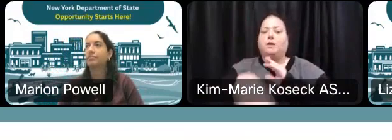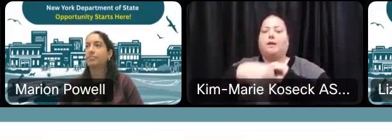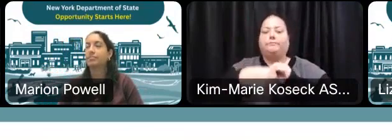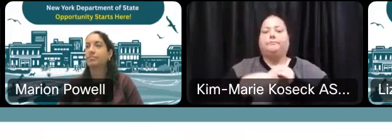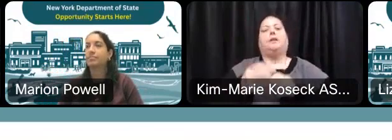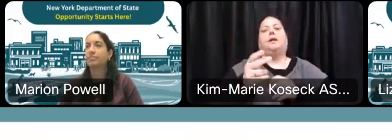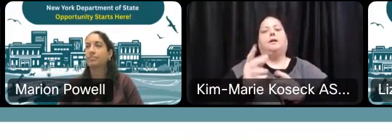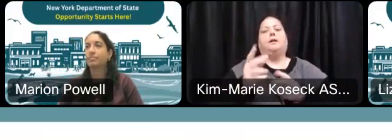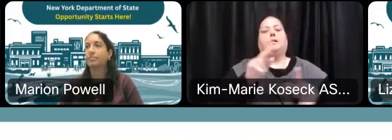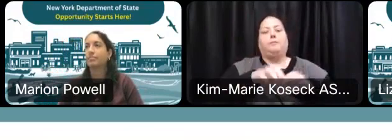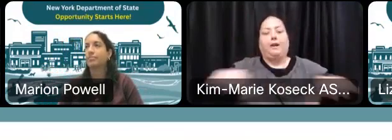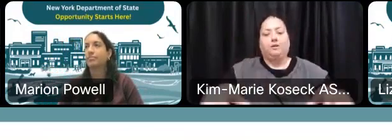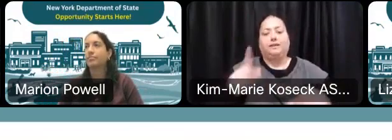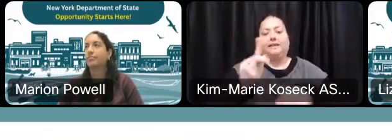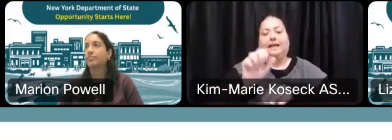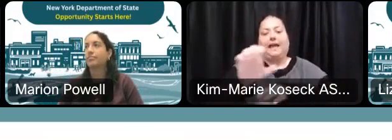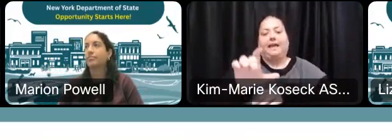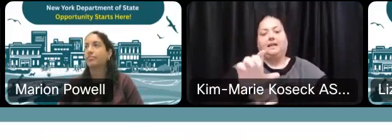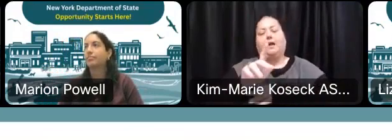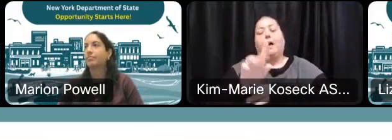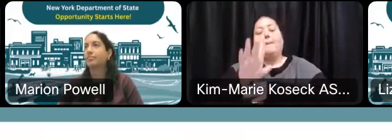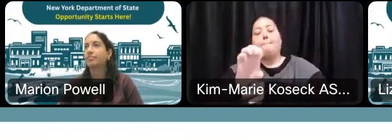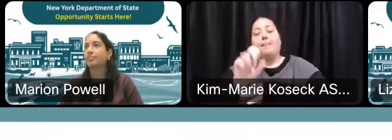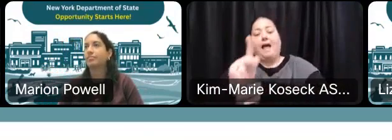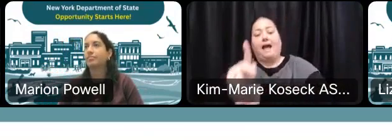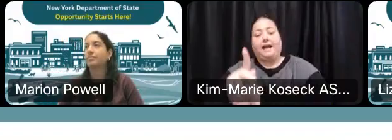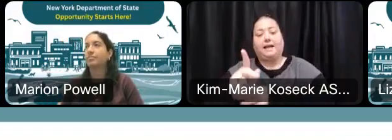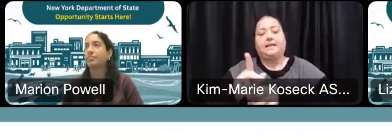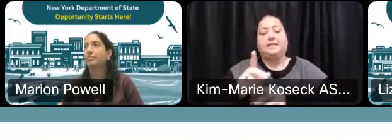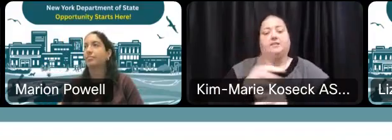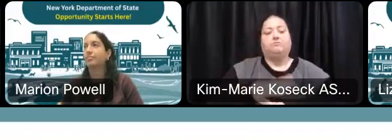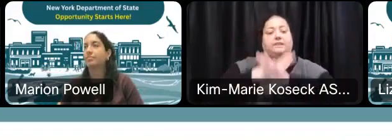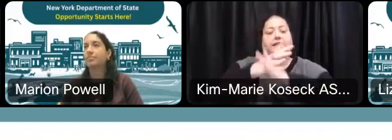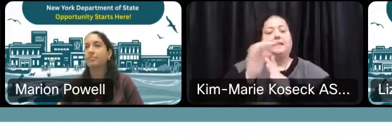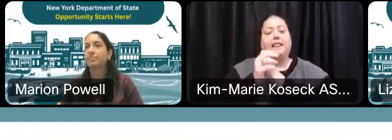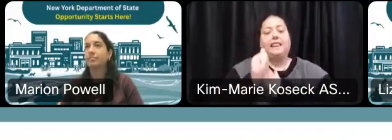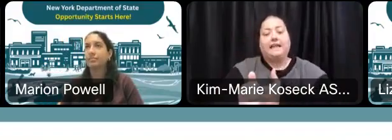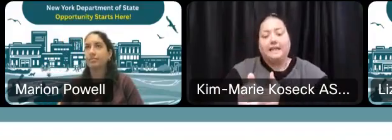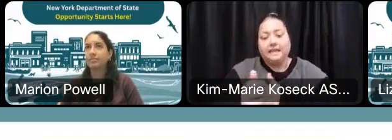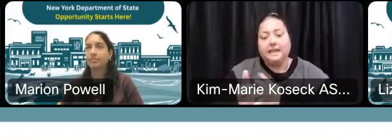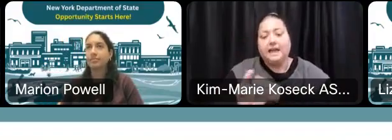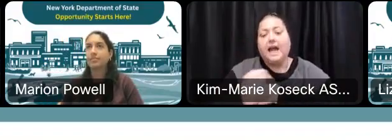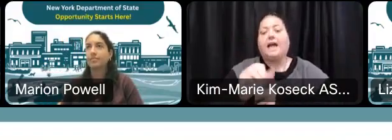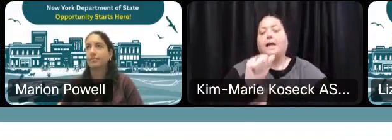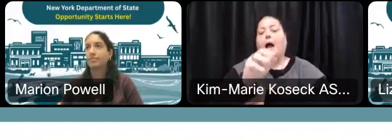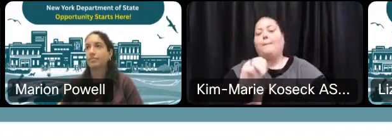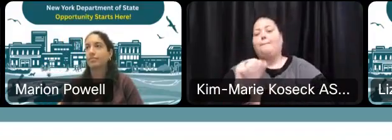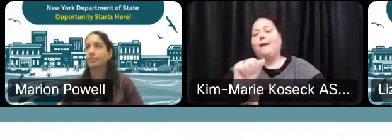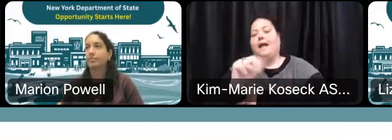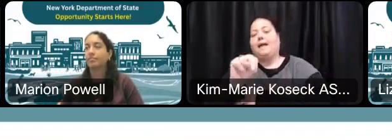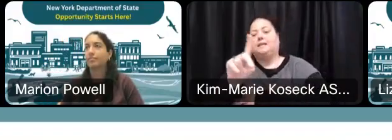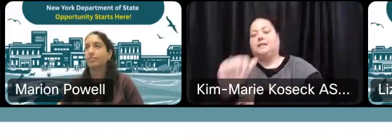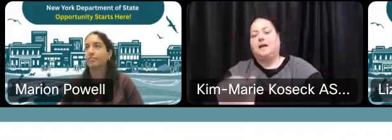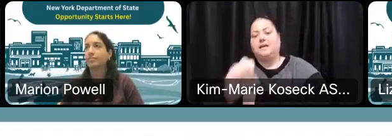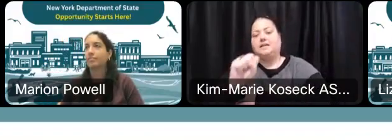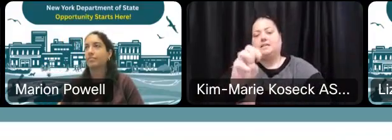us today, Kate Black, who's the Resiliency Lead and the LWRP unit, as well as Amanda Smith, who's the Director of DRI